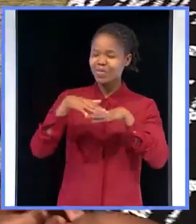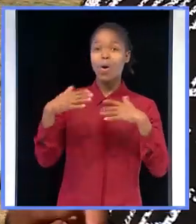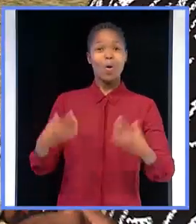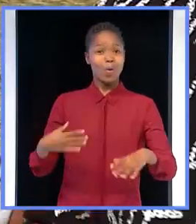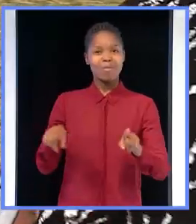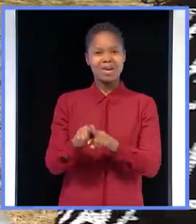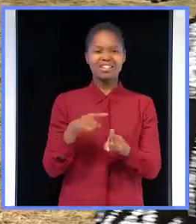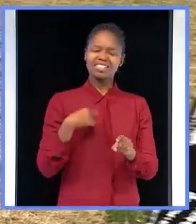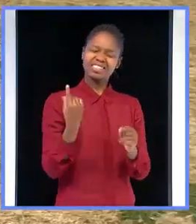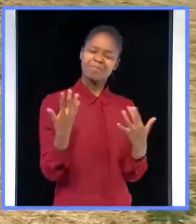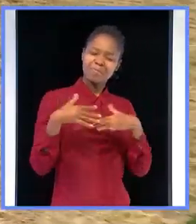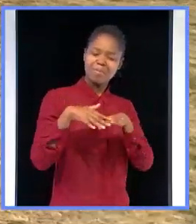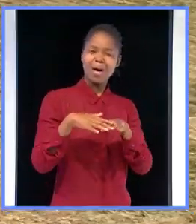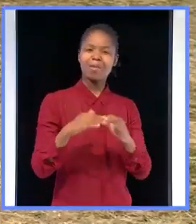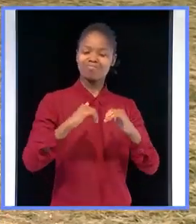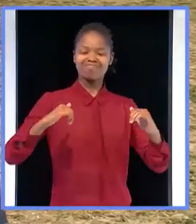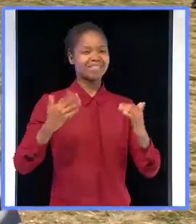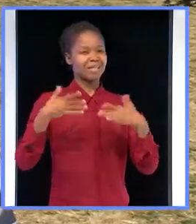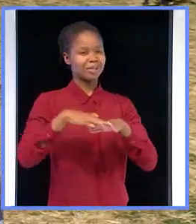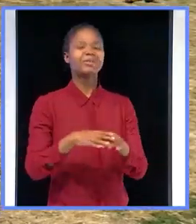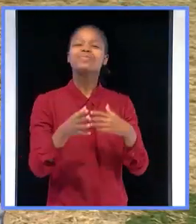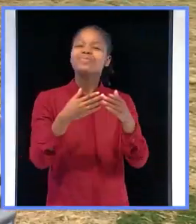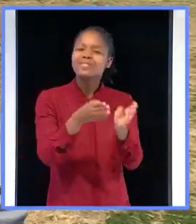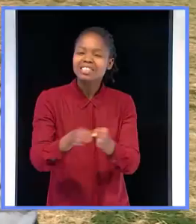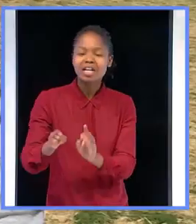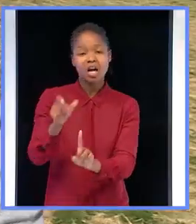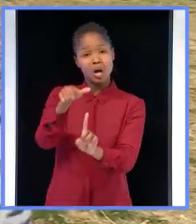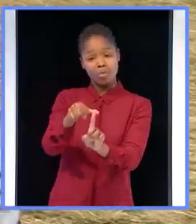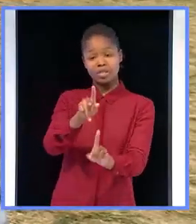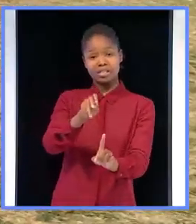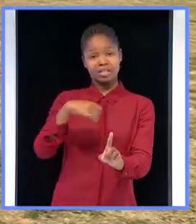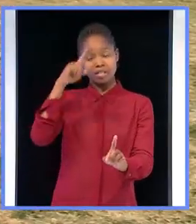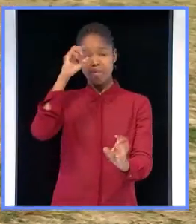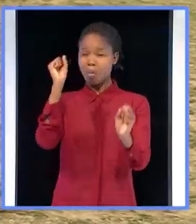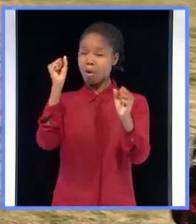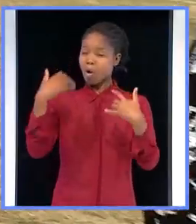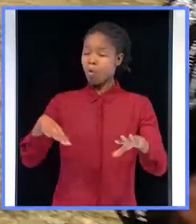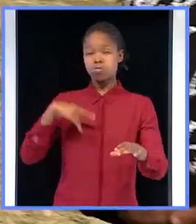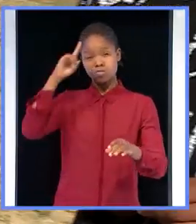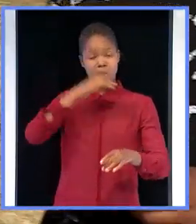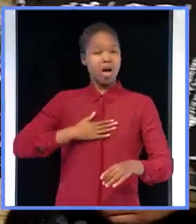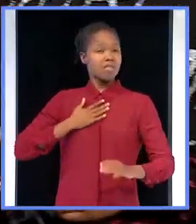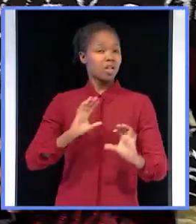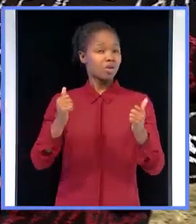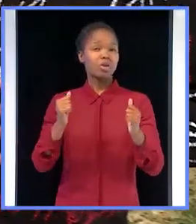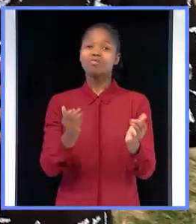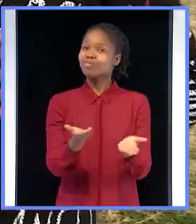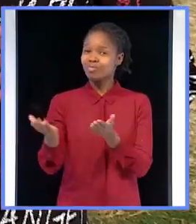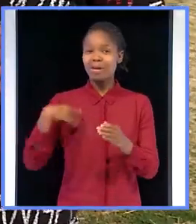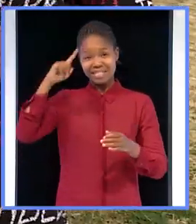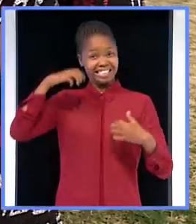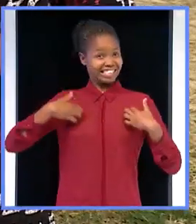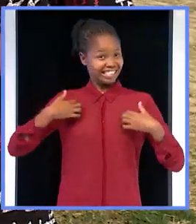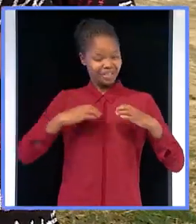let's try just like Usomizim, but integrative. So anyway, Tips is gonna go and find us a feel good story. Tips, my man, go get us a feel good story. We're